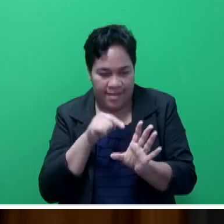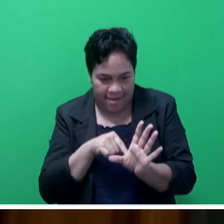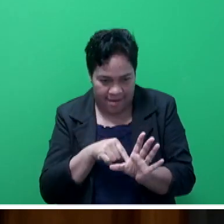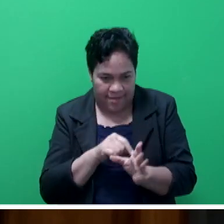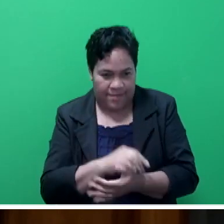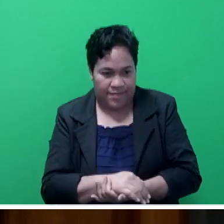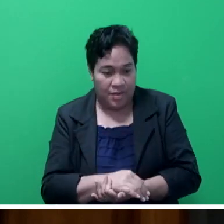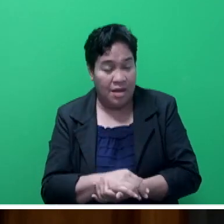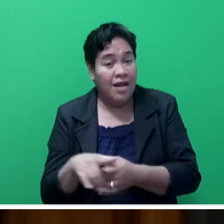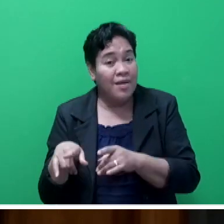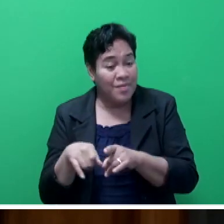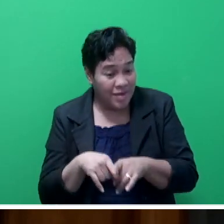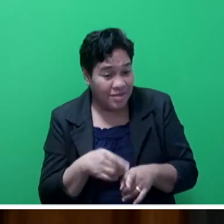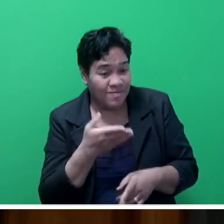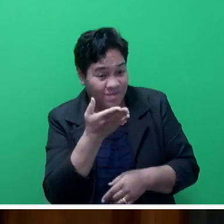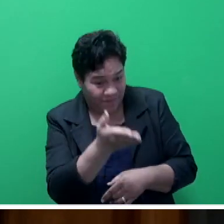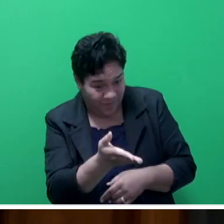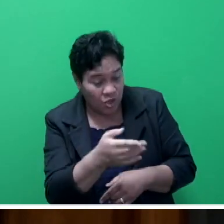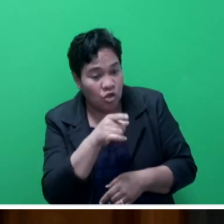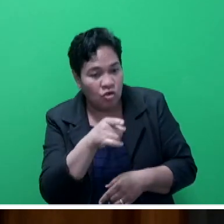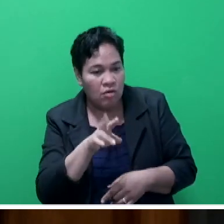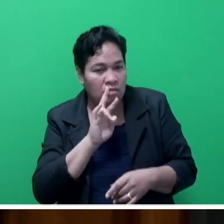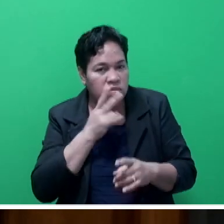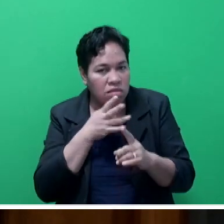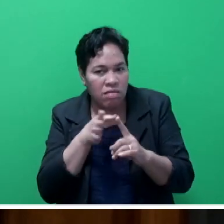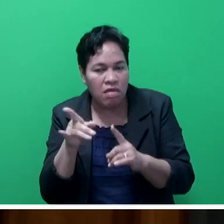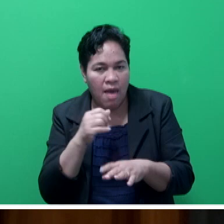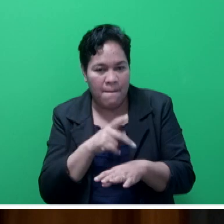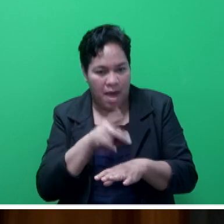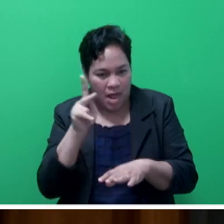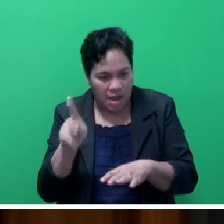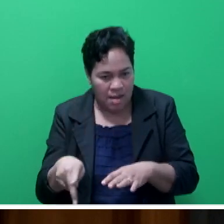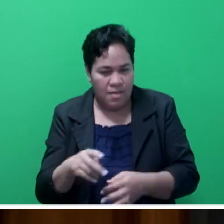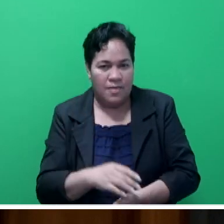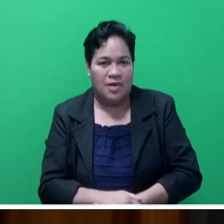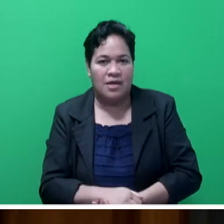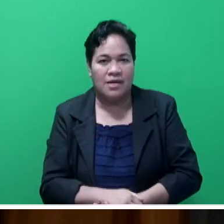other words, Honourable Nawaikula, you were misleading the Parliament. Please. Answer to the